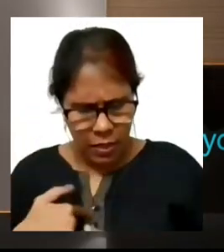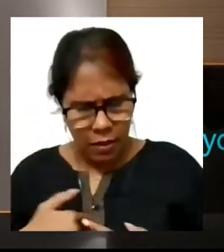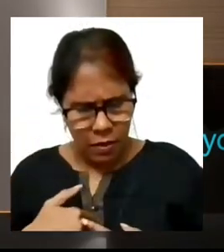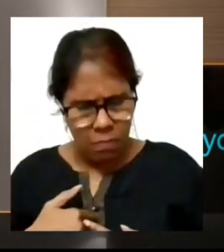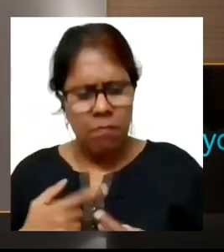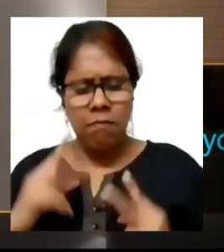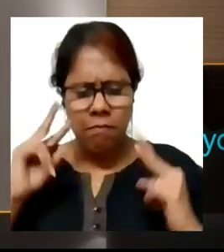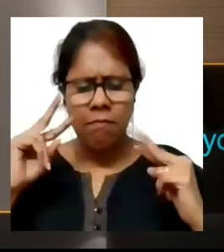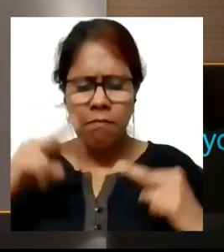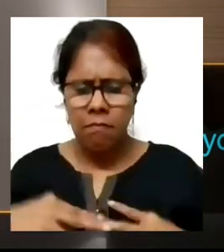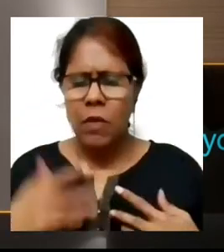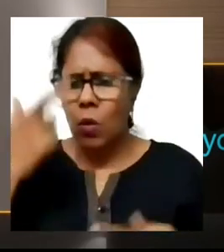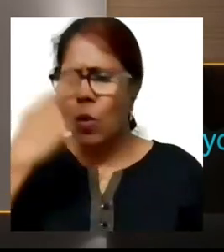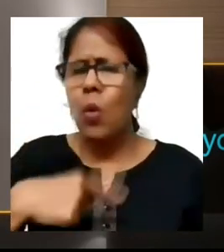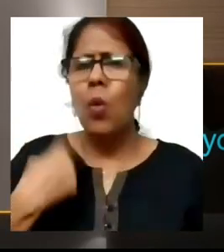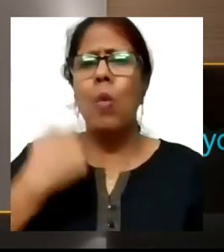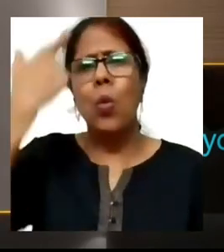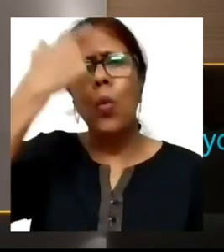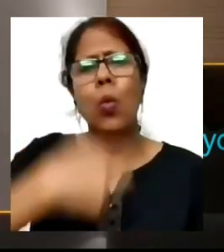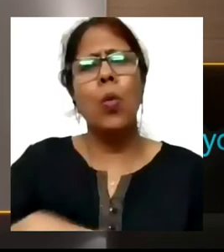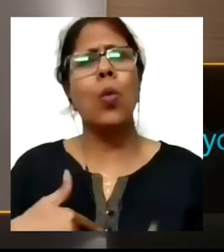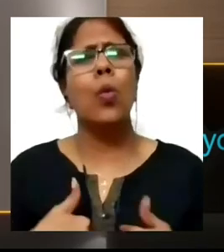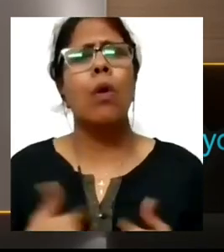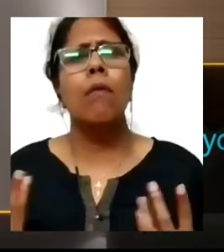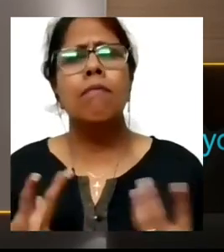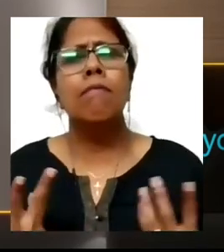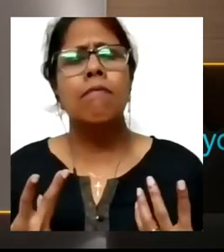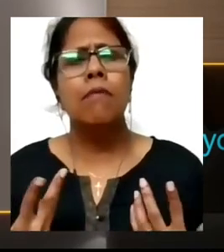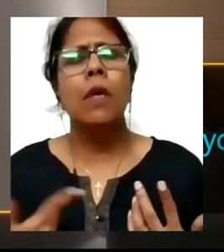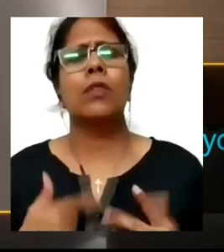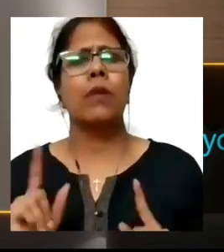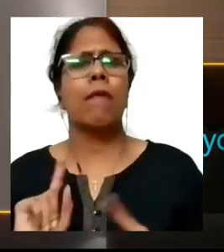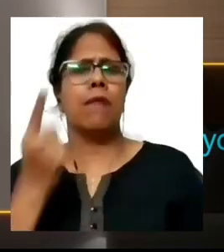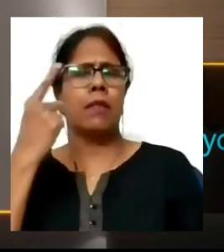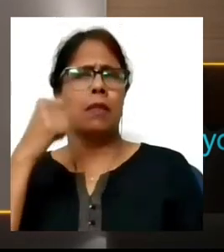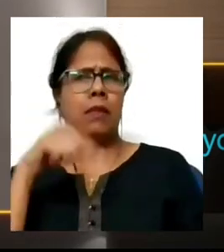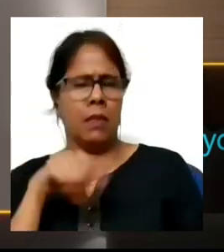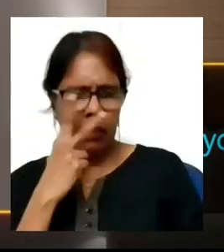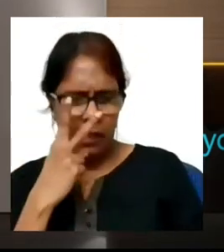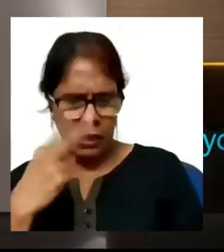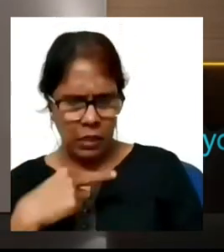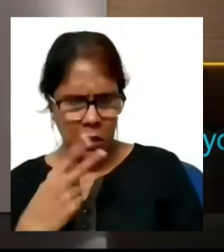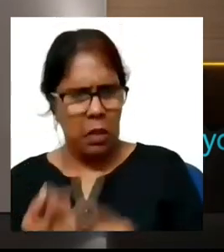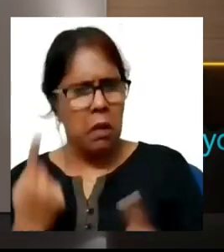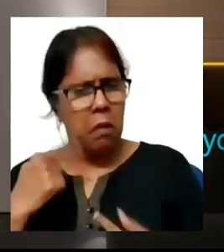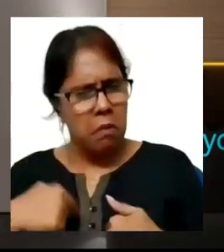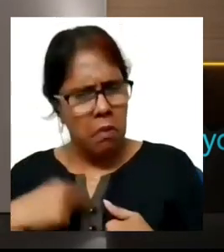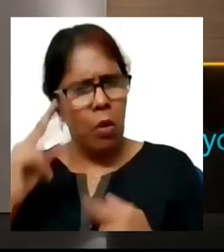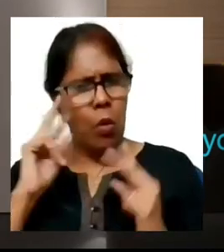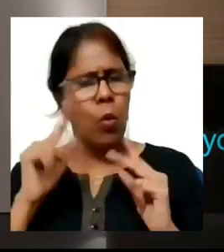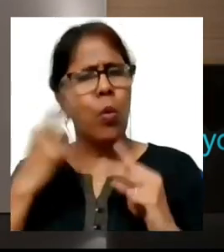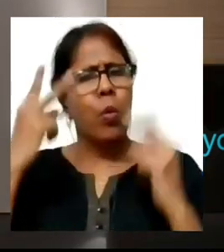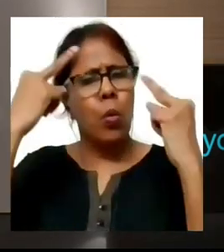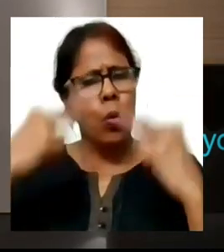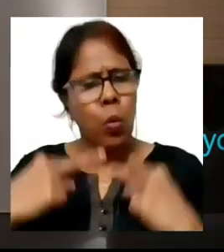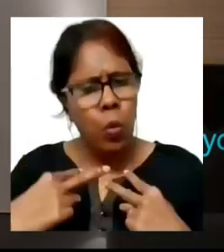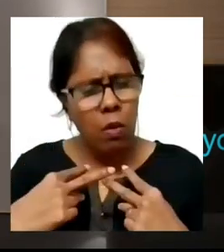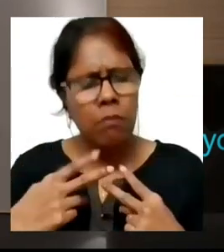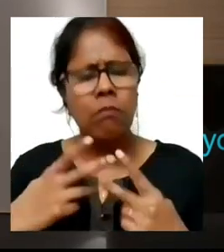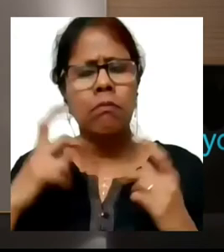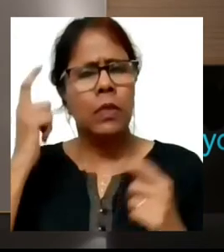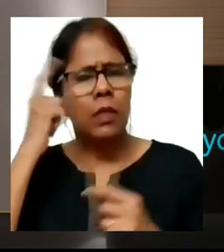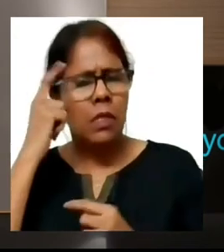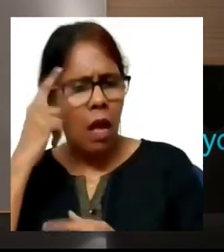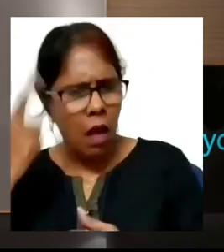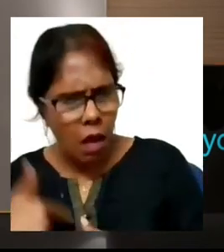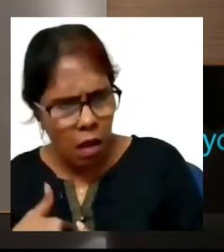takes us back to the question on who we are in the first place. But can I pay some attention to my thoughts, to